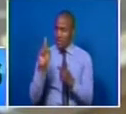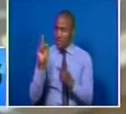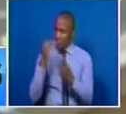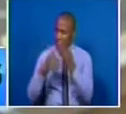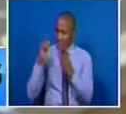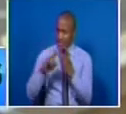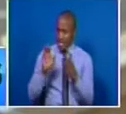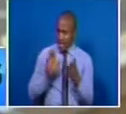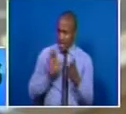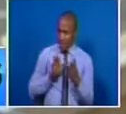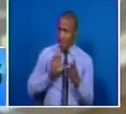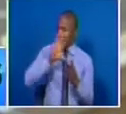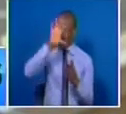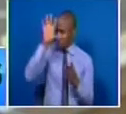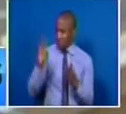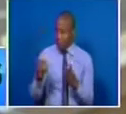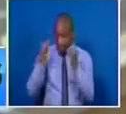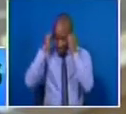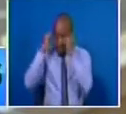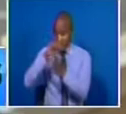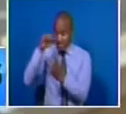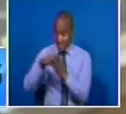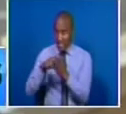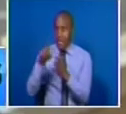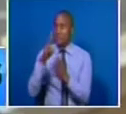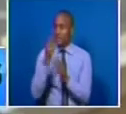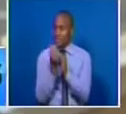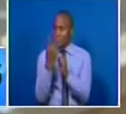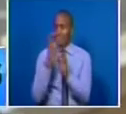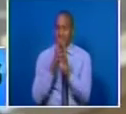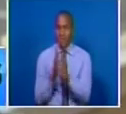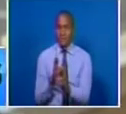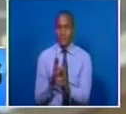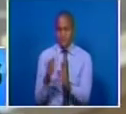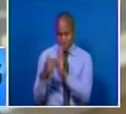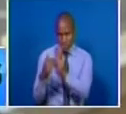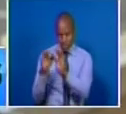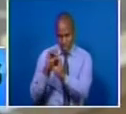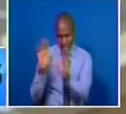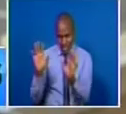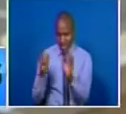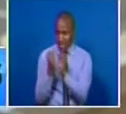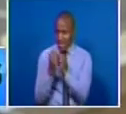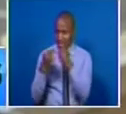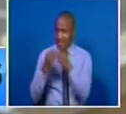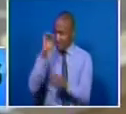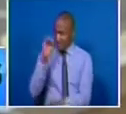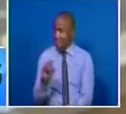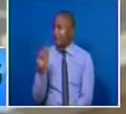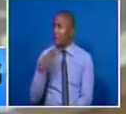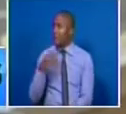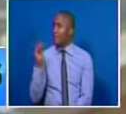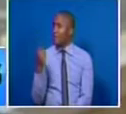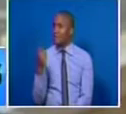African Women's Studies Center. Okay. And it shows, this is a 2014 report, and it shows that 18% of Kenyans